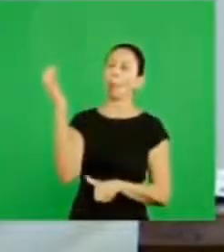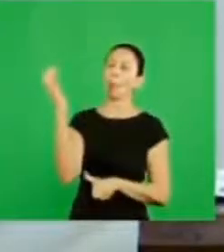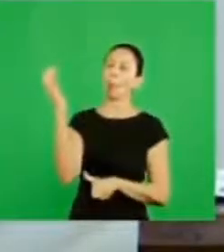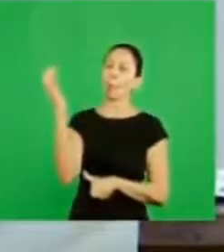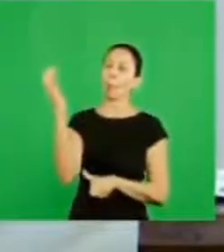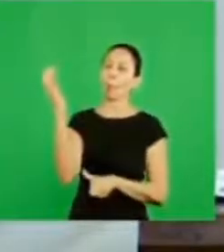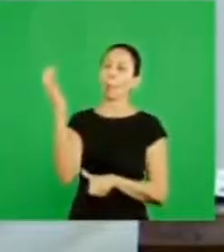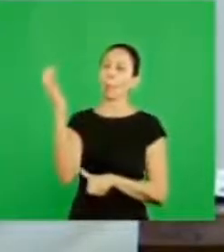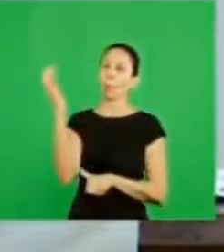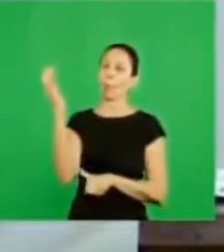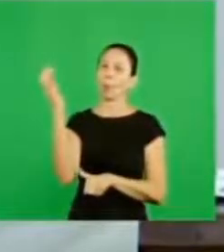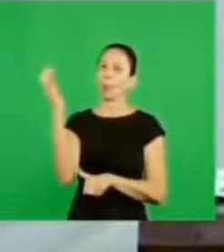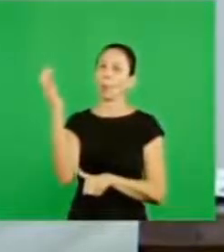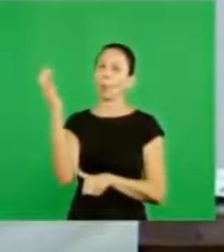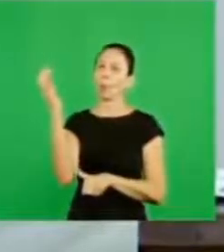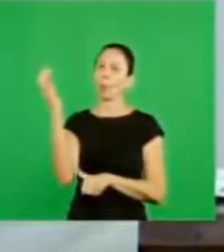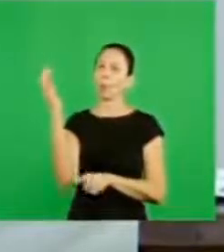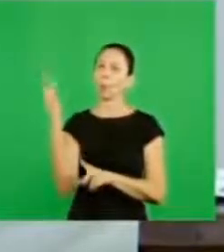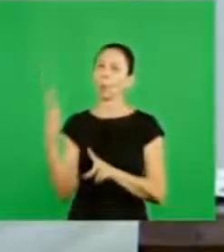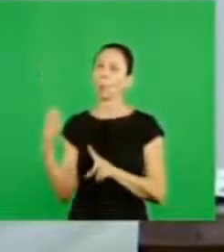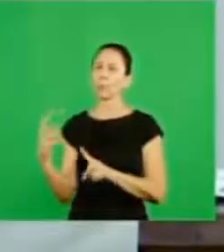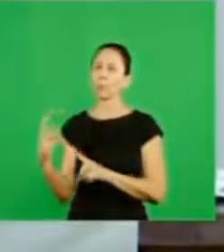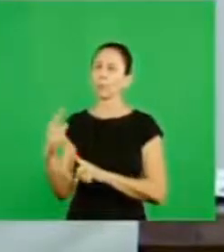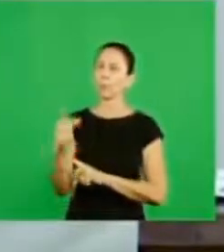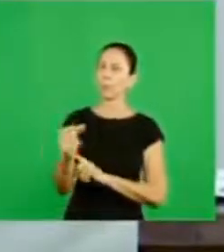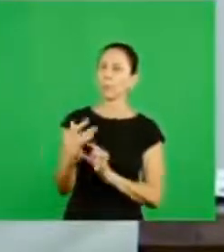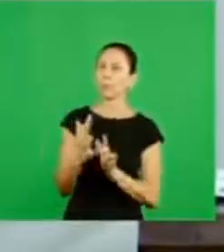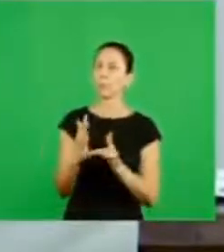And they went to the fig tree, and they didn't find the figs.